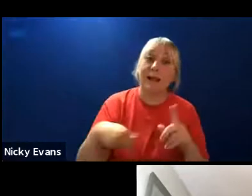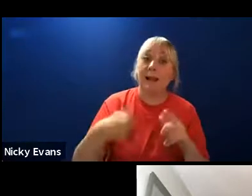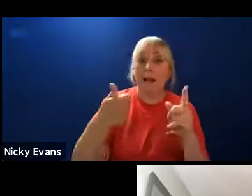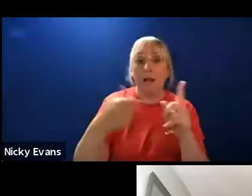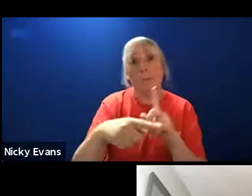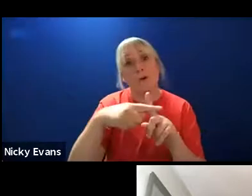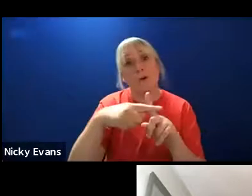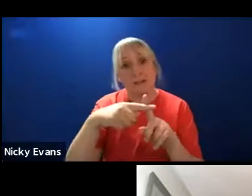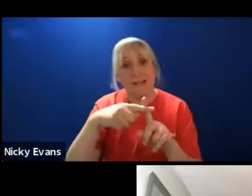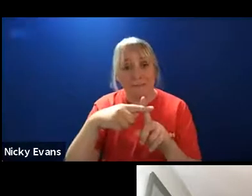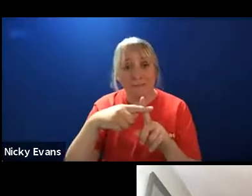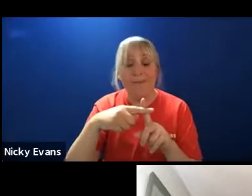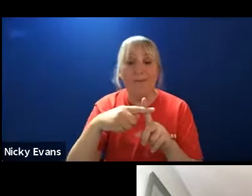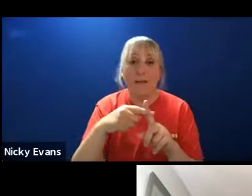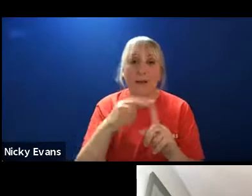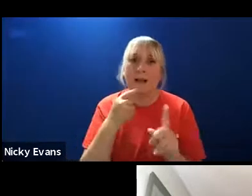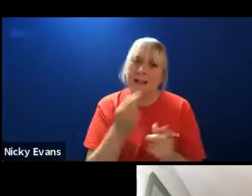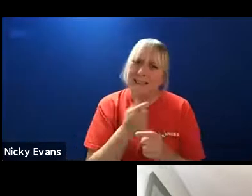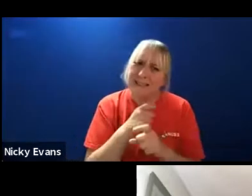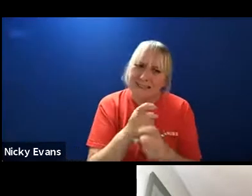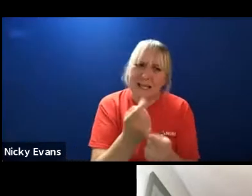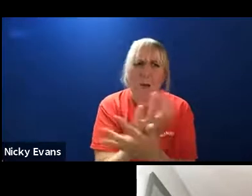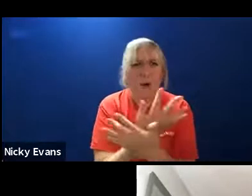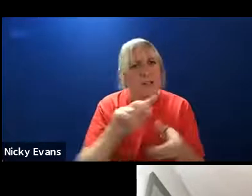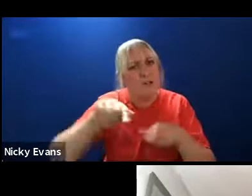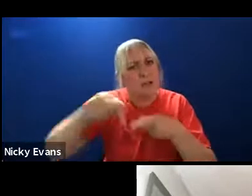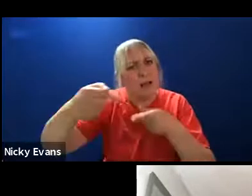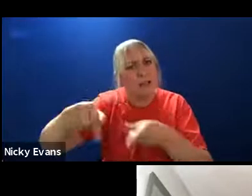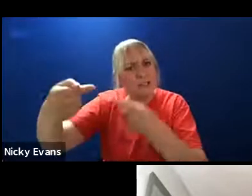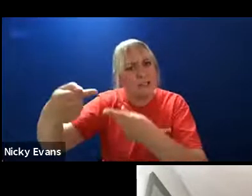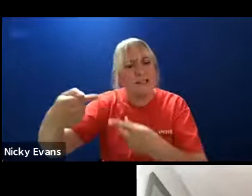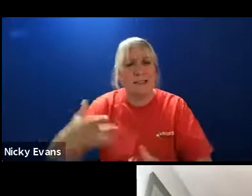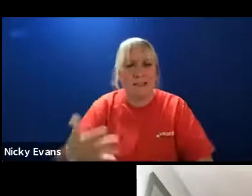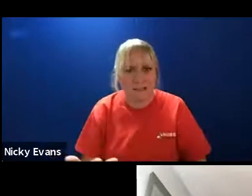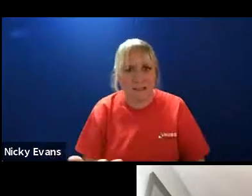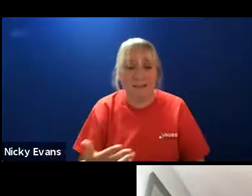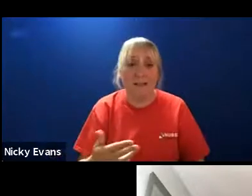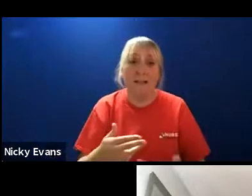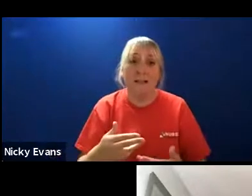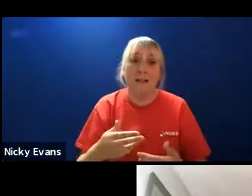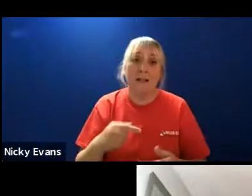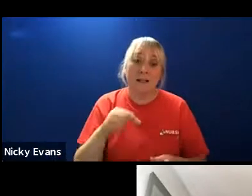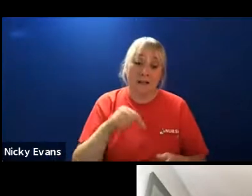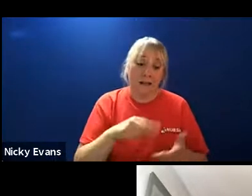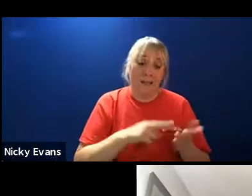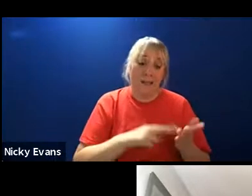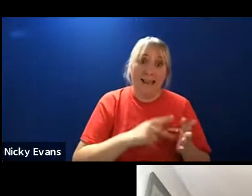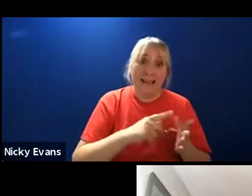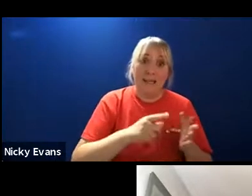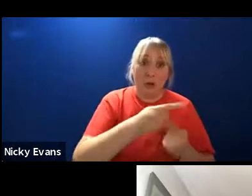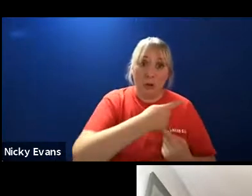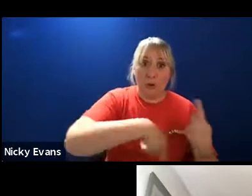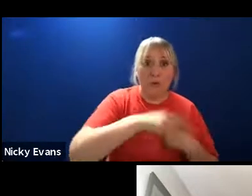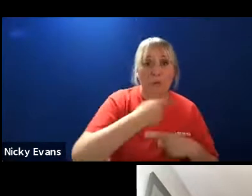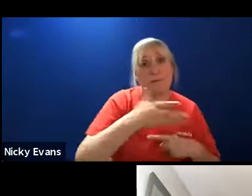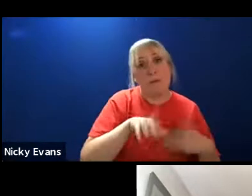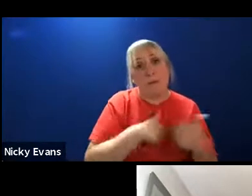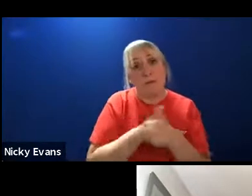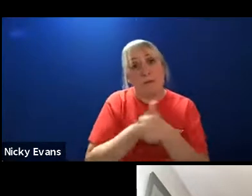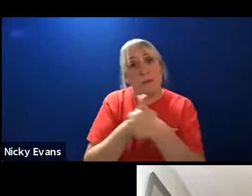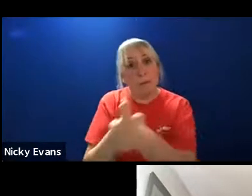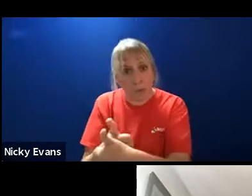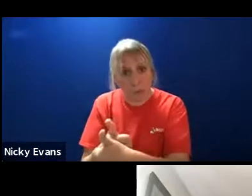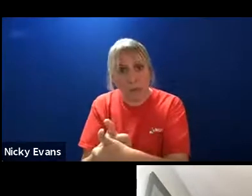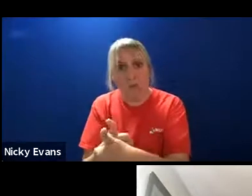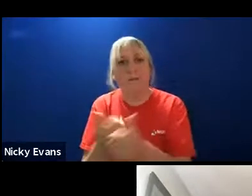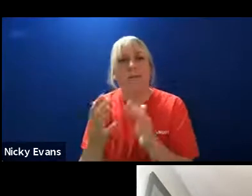are many challenges, and Niurka referred to some of them, which the NEU has been instrumental in supporting, and that has been the Braille machines,